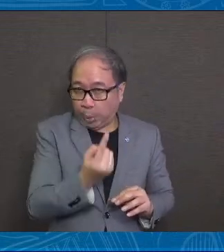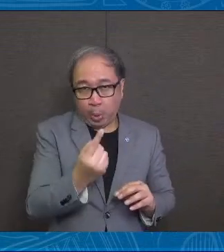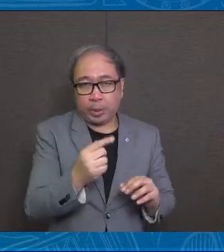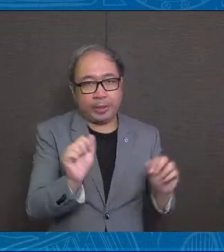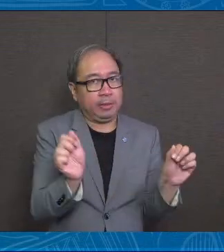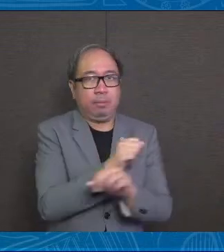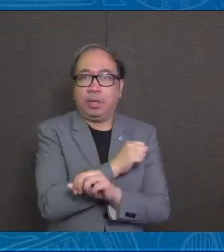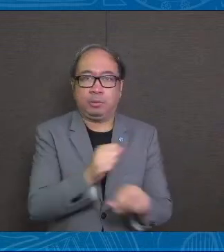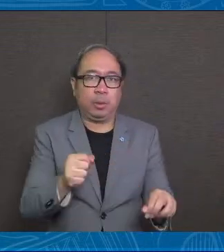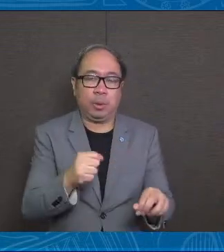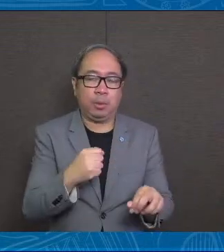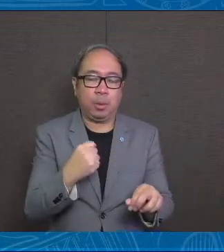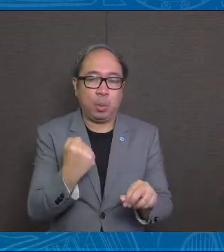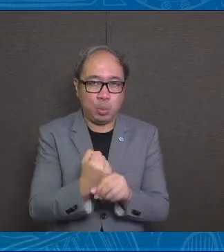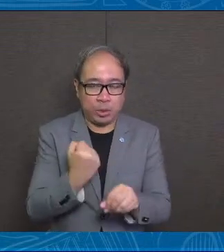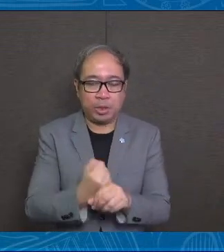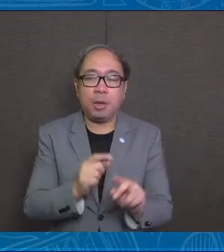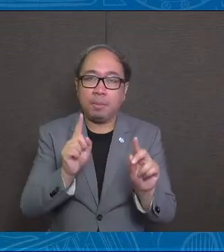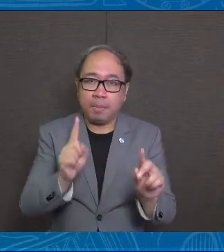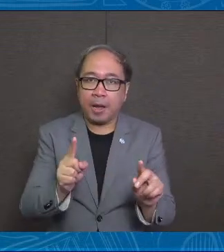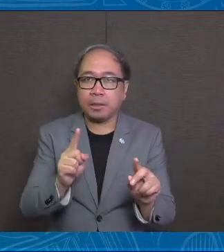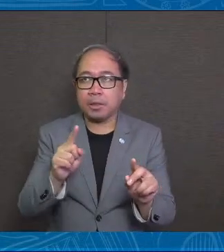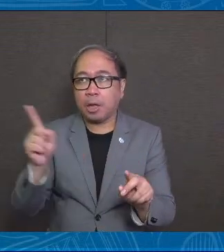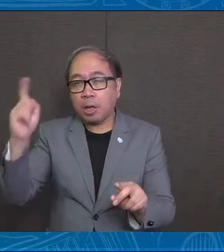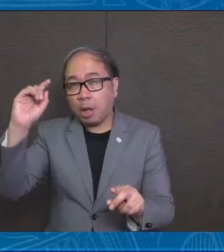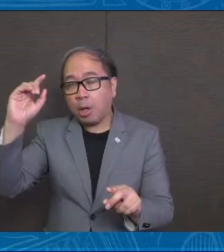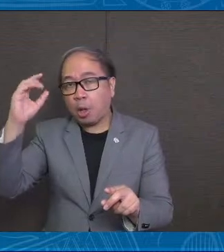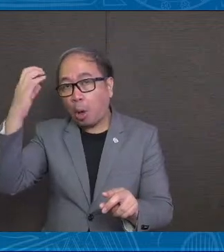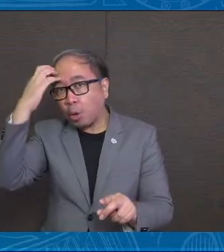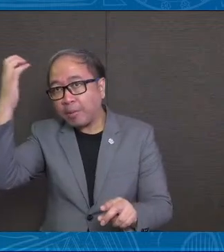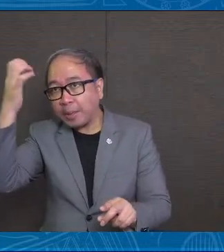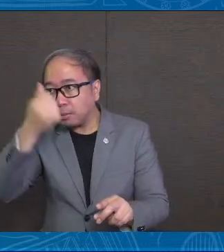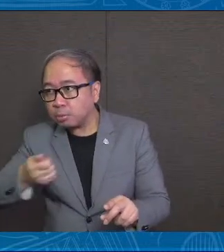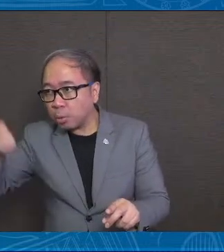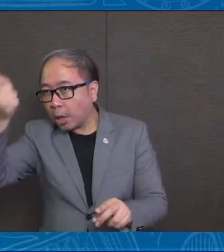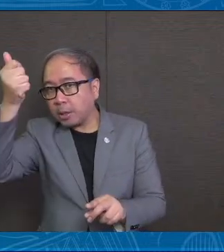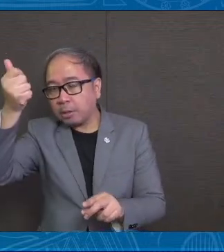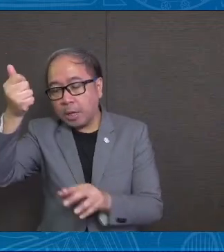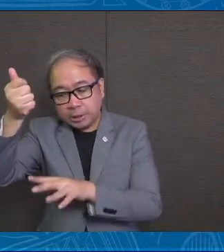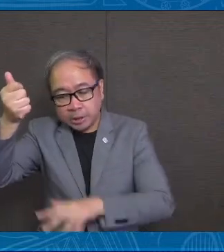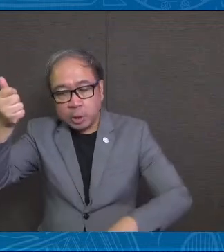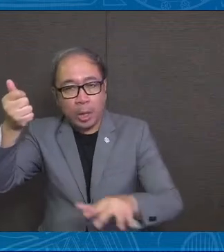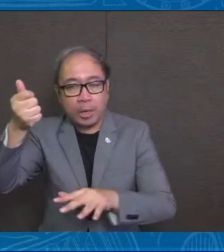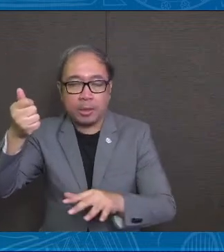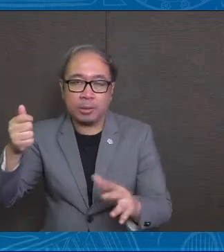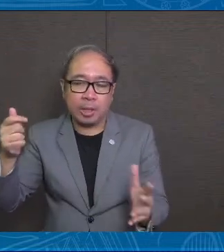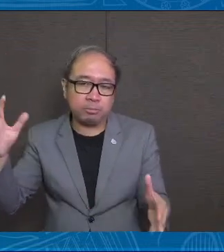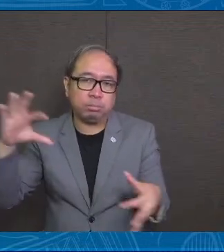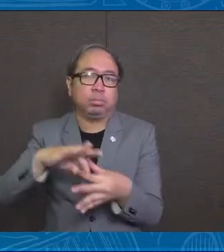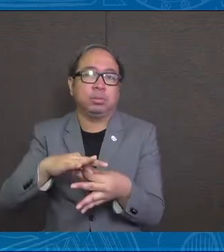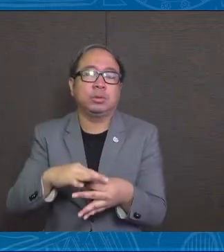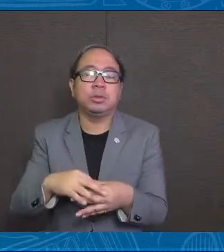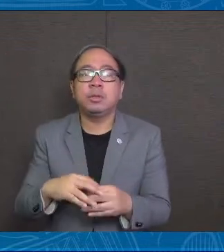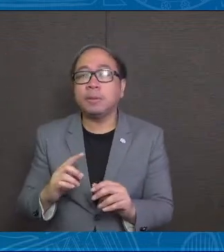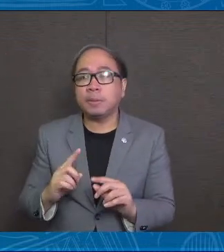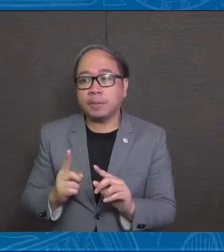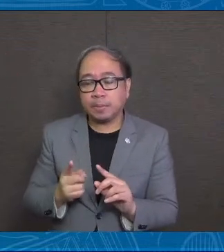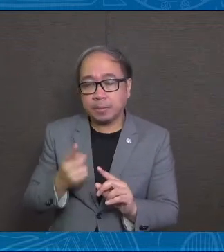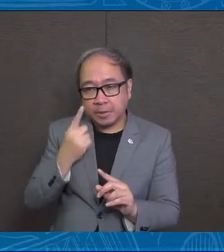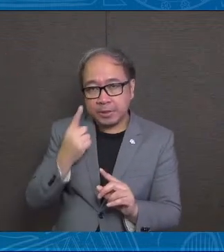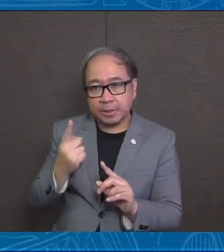and central and local governments to first to screen the investment project,